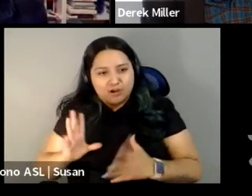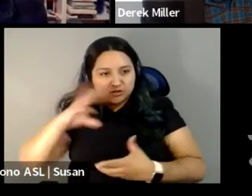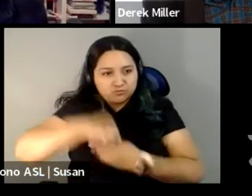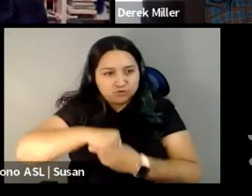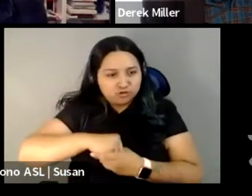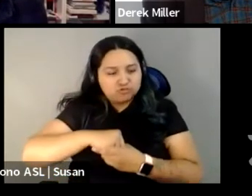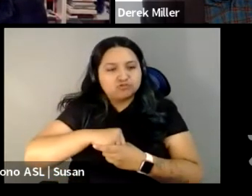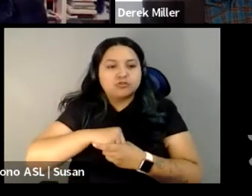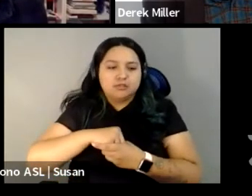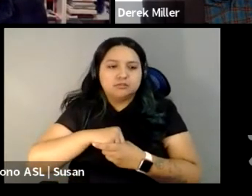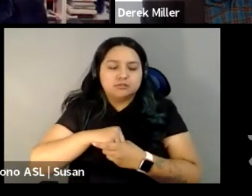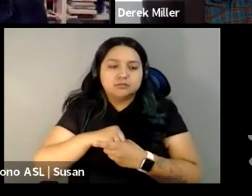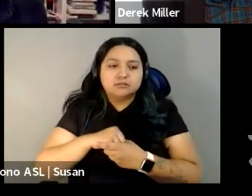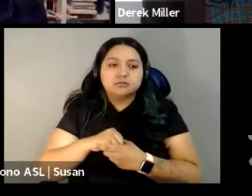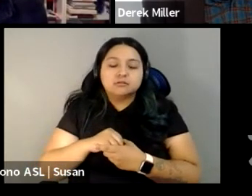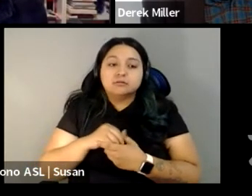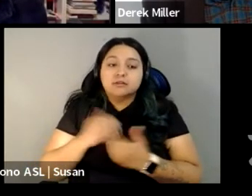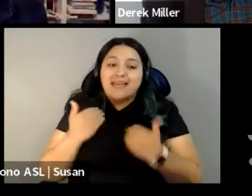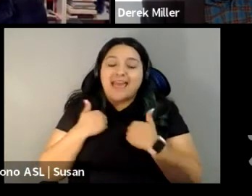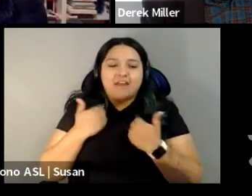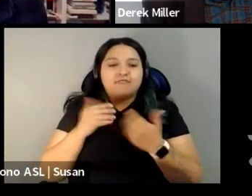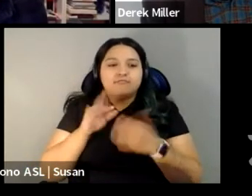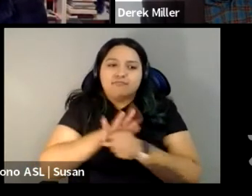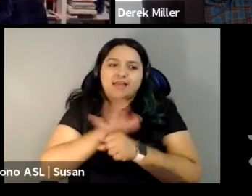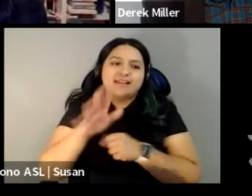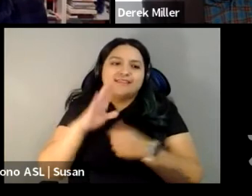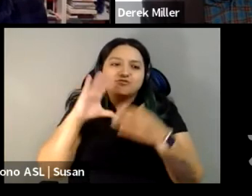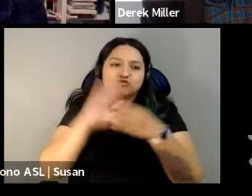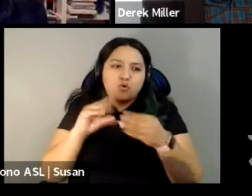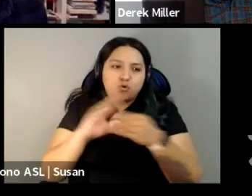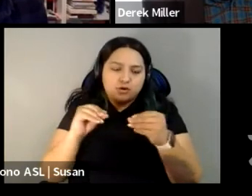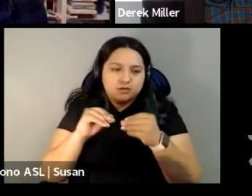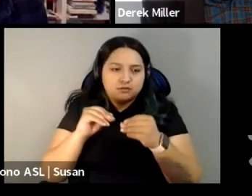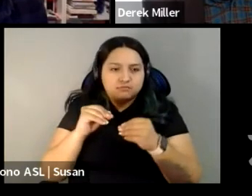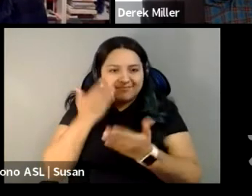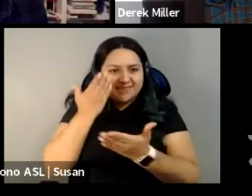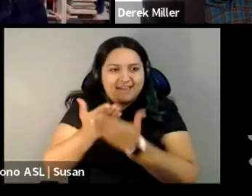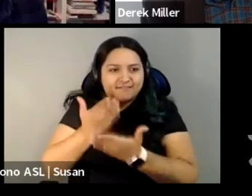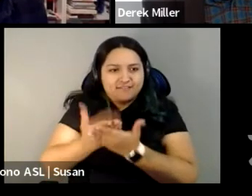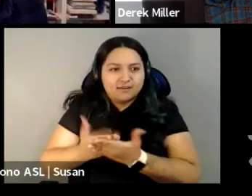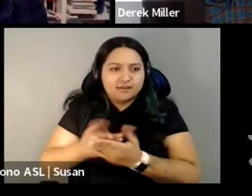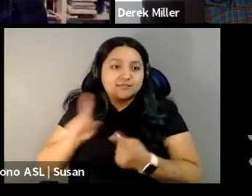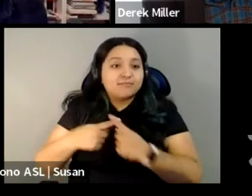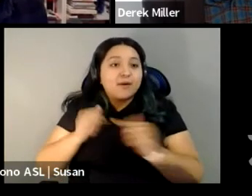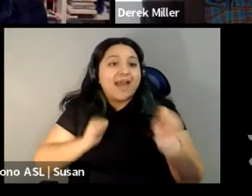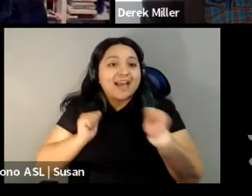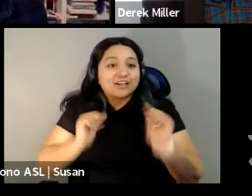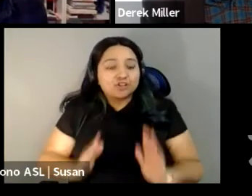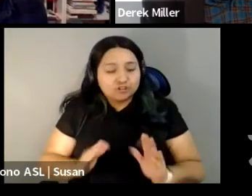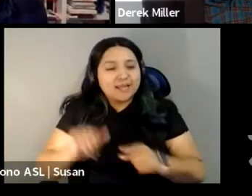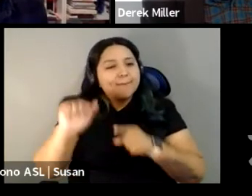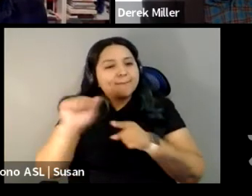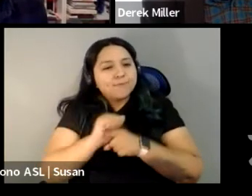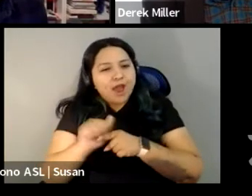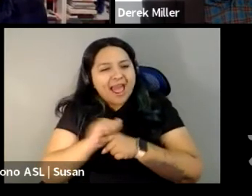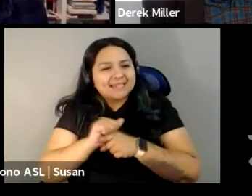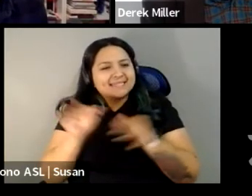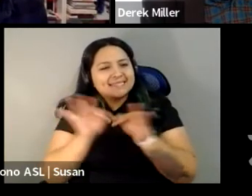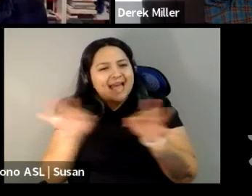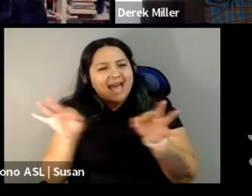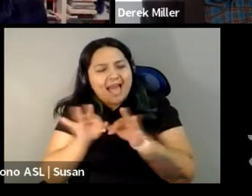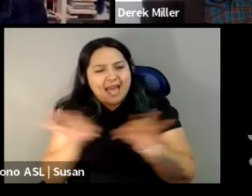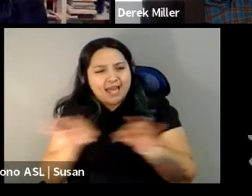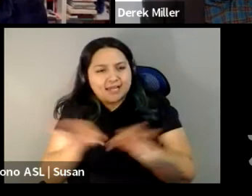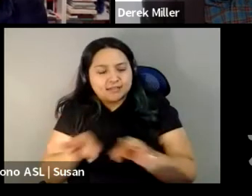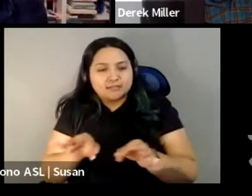plentiful anecdotal evidence of actors improvising lines in workshop rehearsals that appear then in subsequent scripts